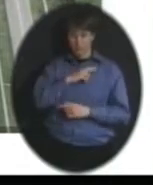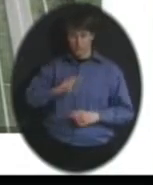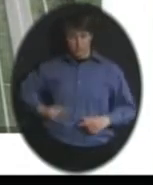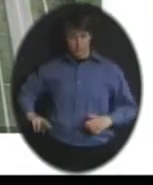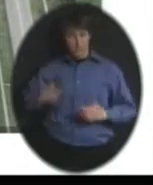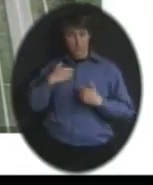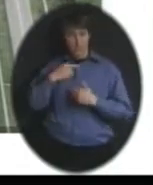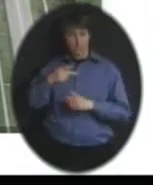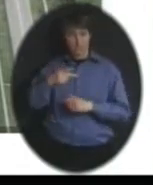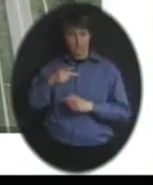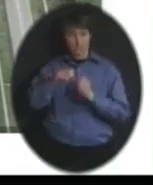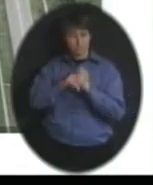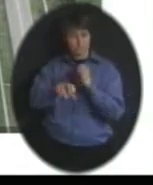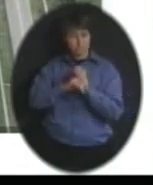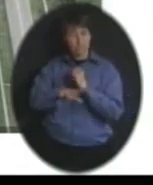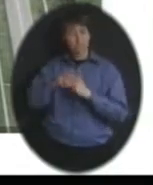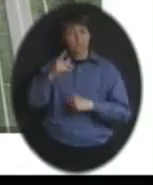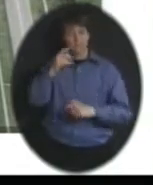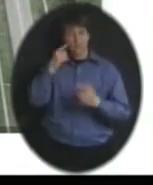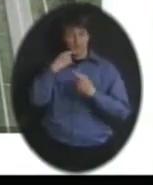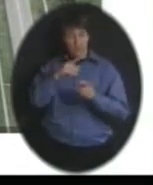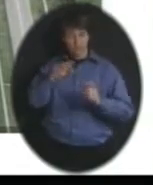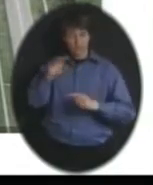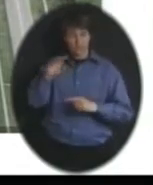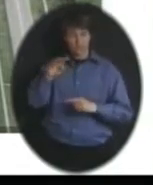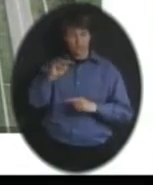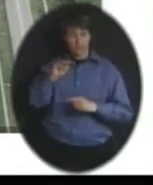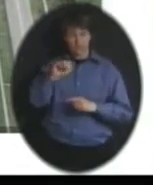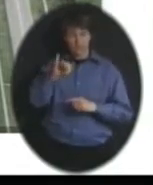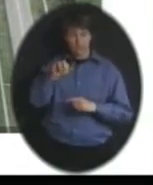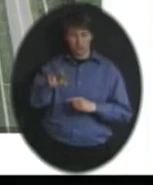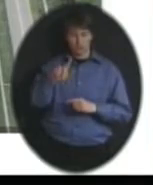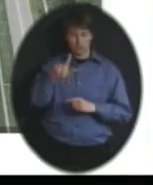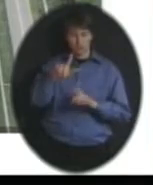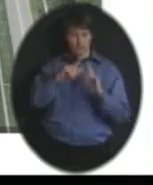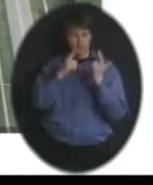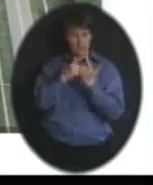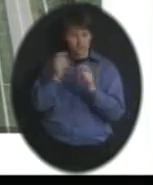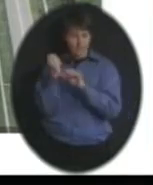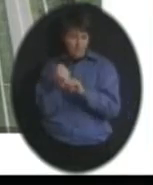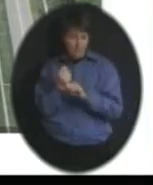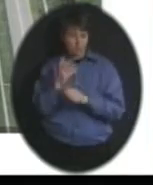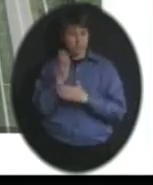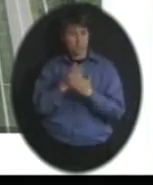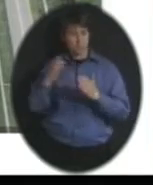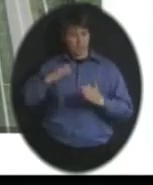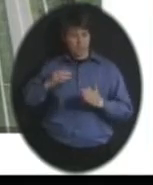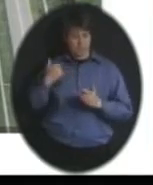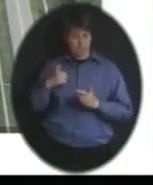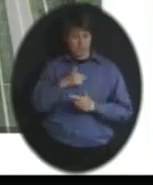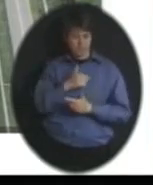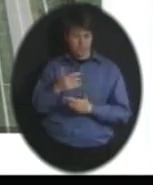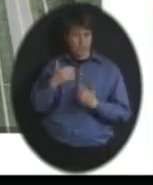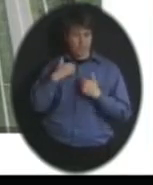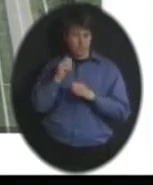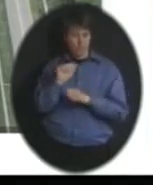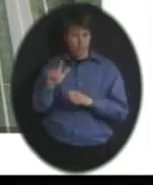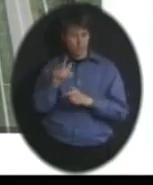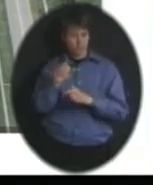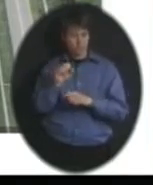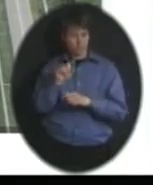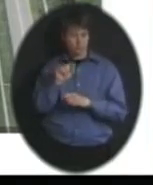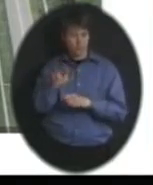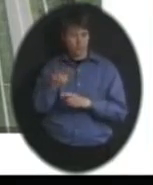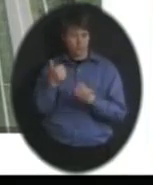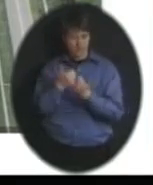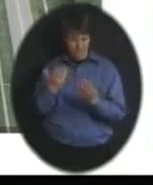conference and announced that Major League Baseball, in terms of some of its profits from us having the All-Star game here in Kansas City, donated to